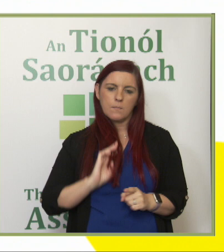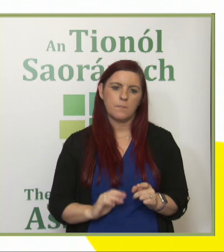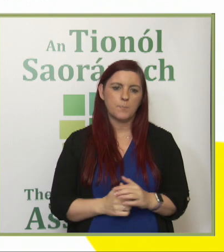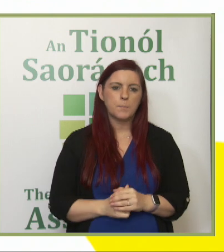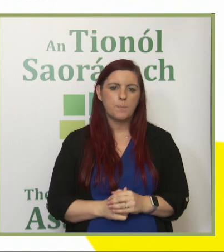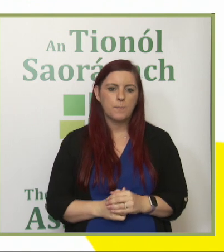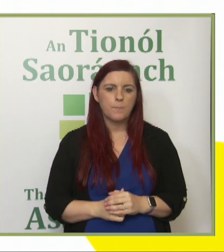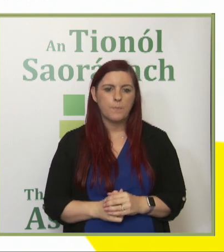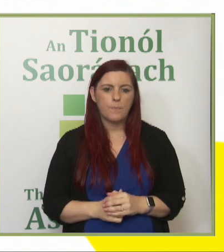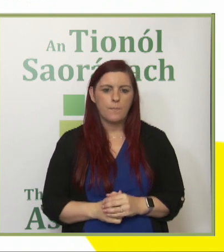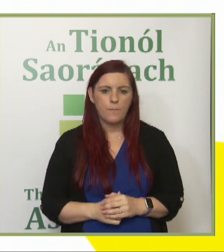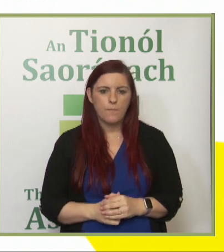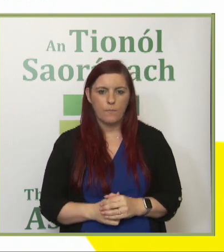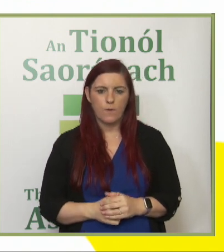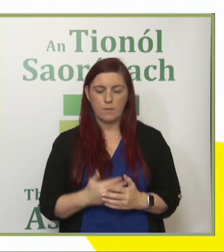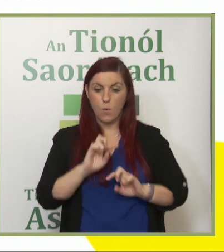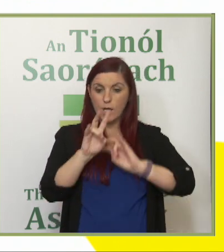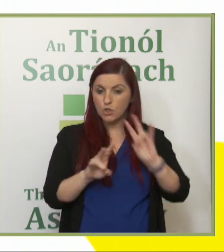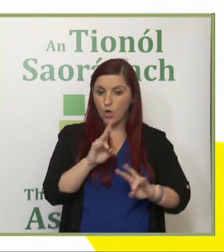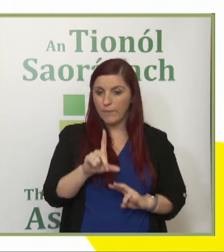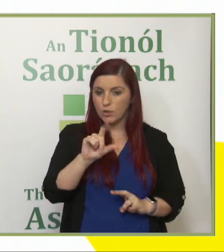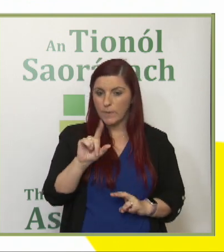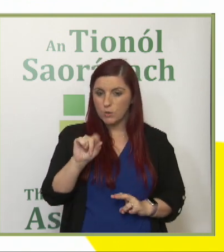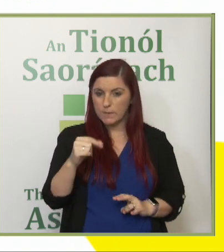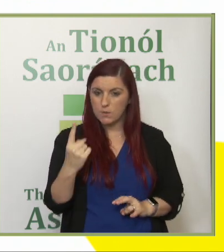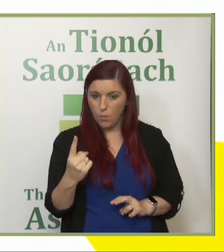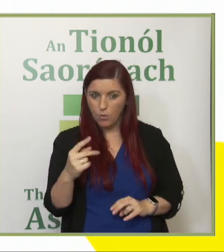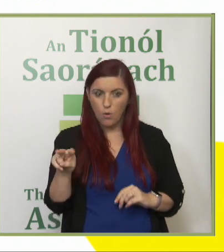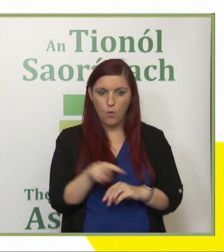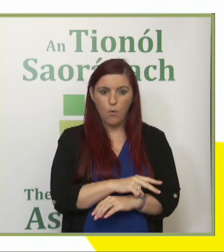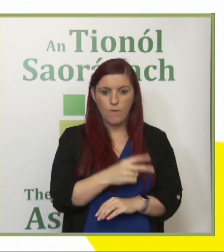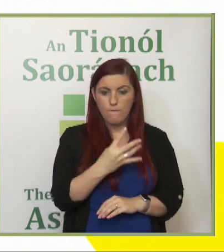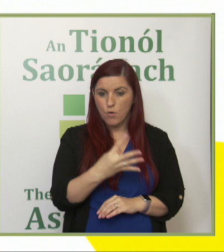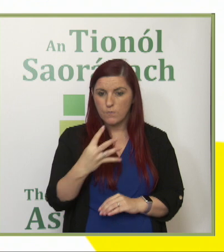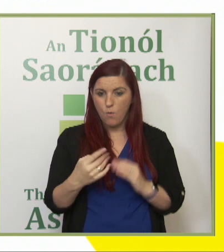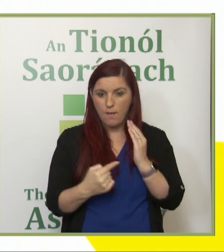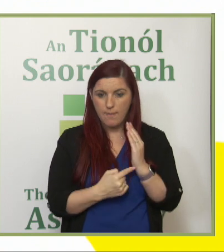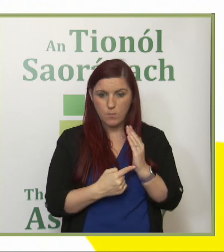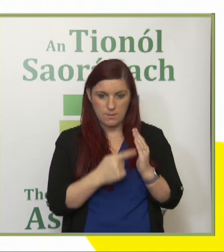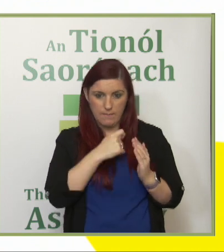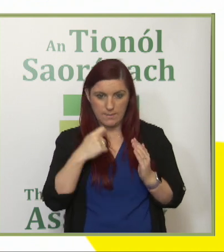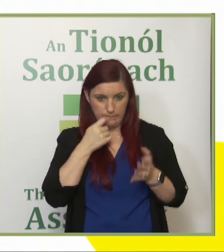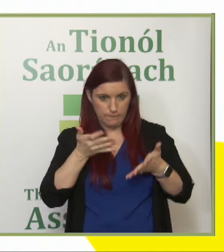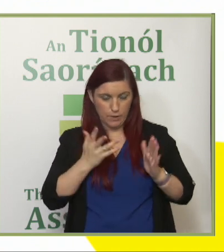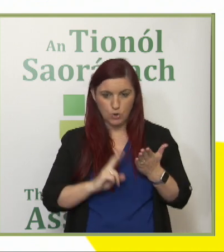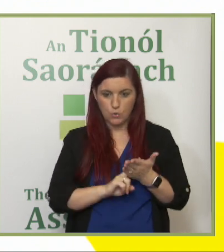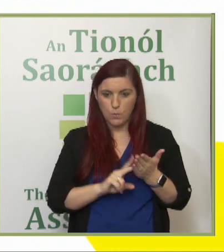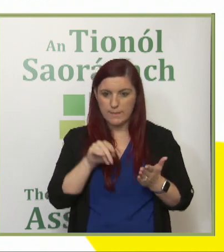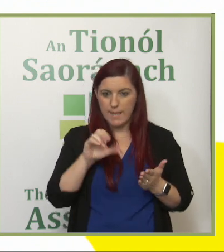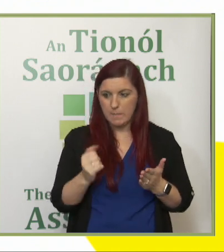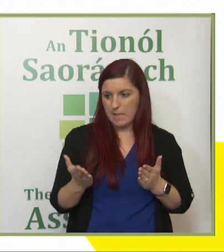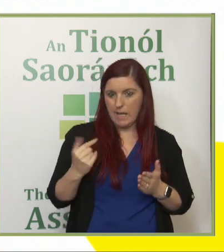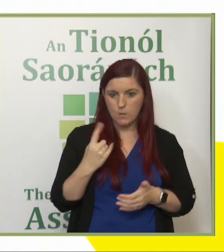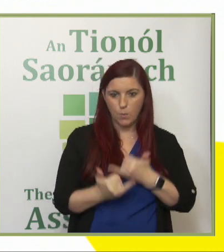So, in our web survey in 2021, over 4,000 people who had used cannabis in the last year completed a set of questions